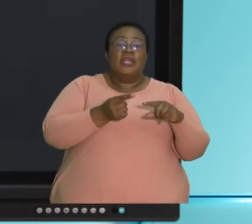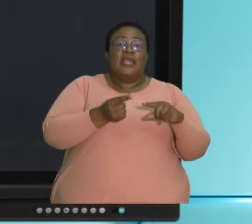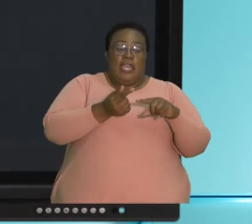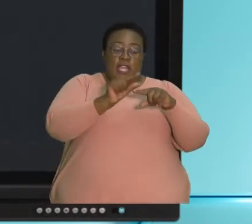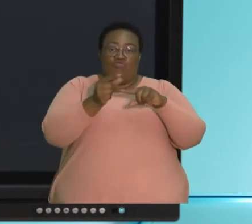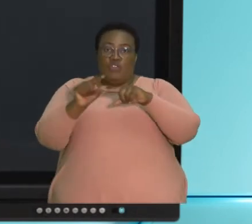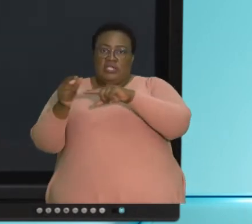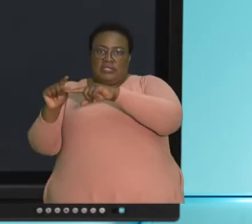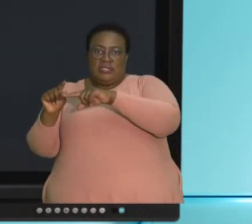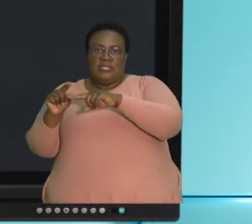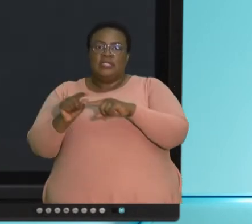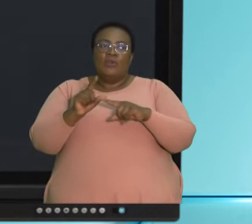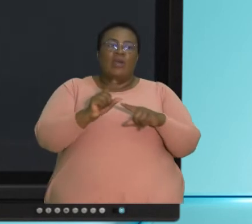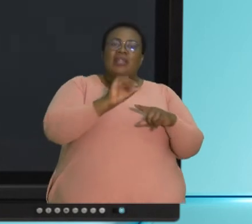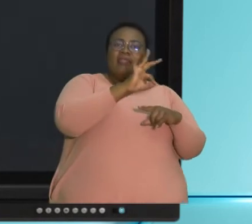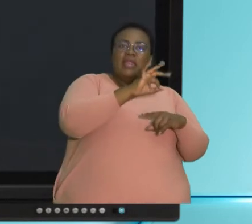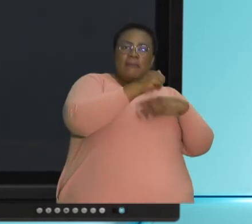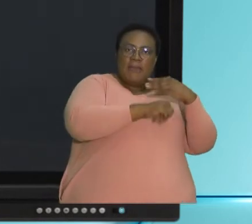a quarter of the